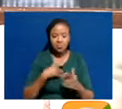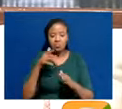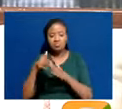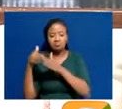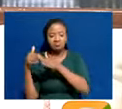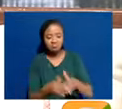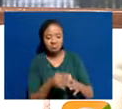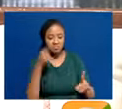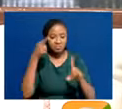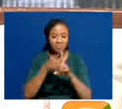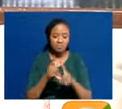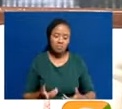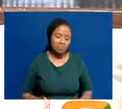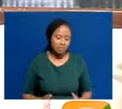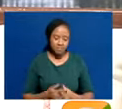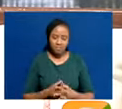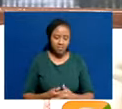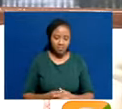the beauty